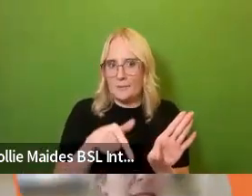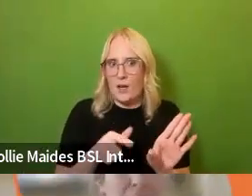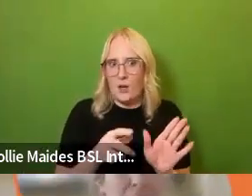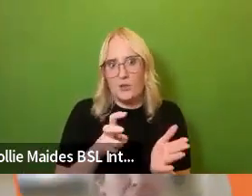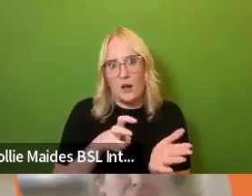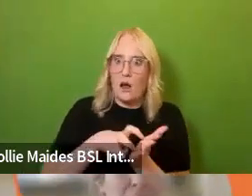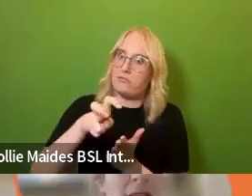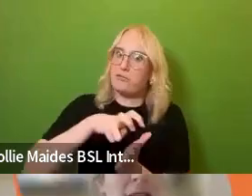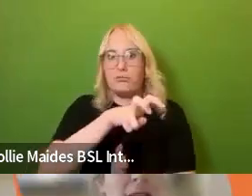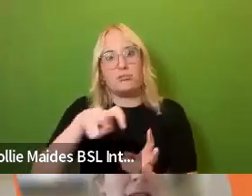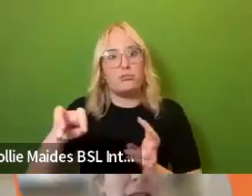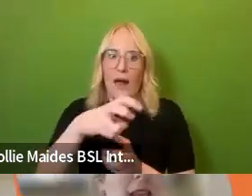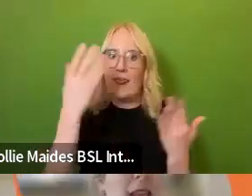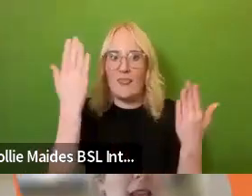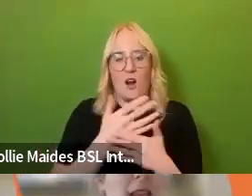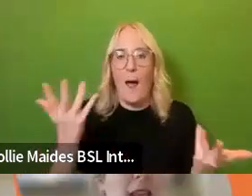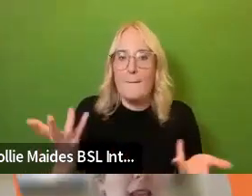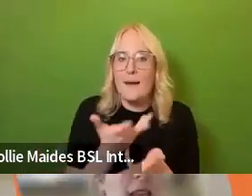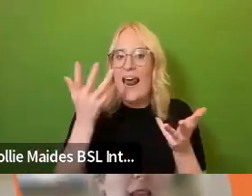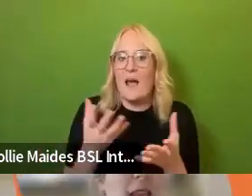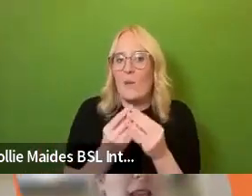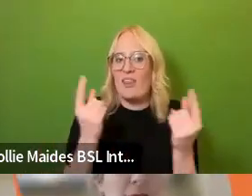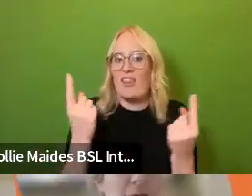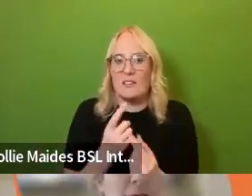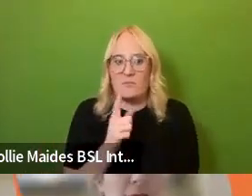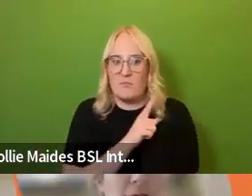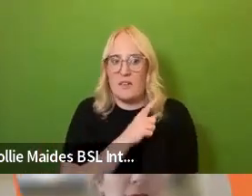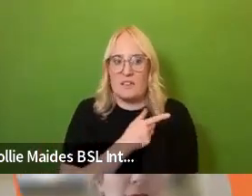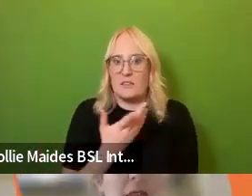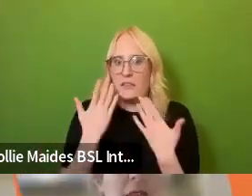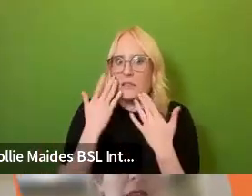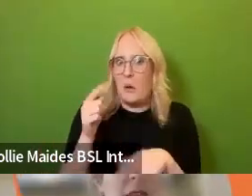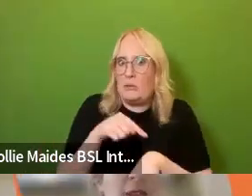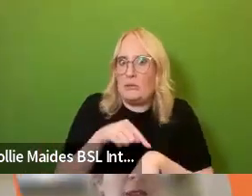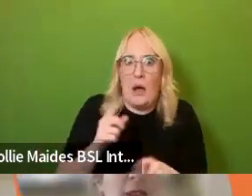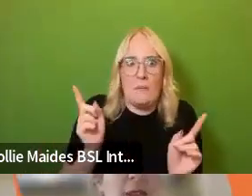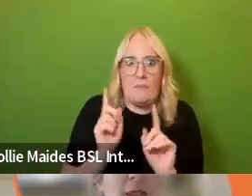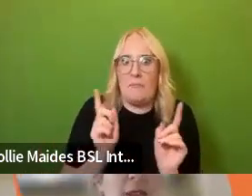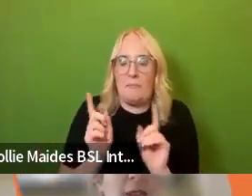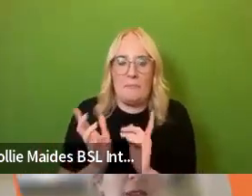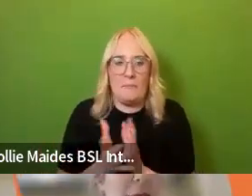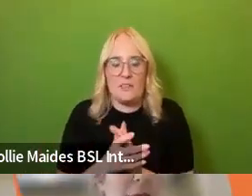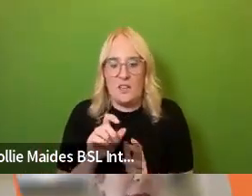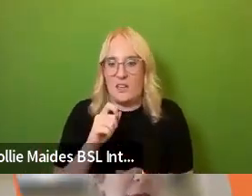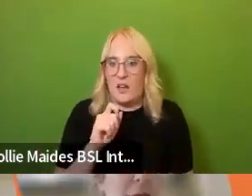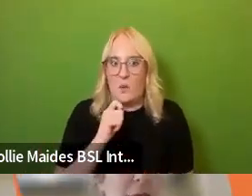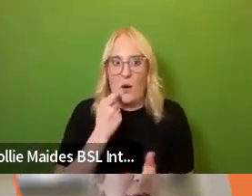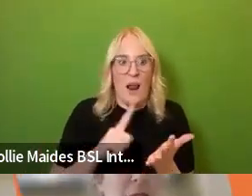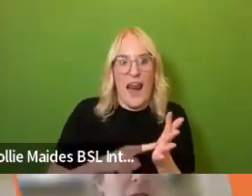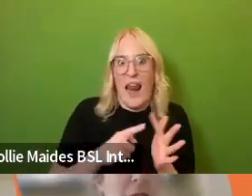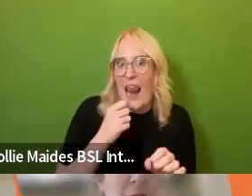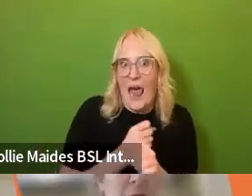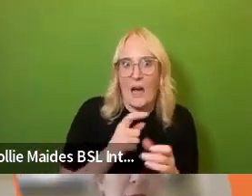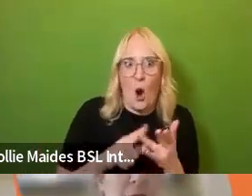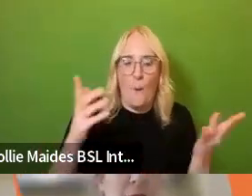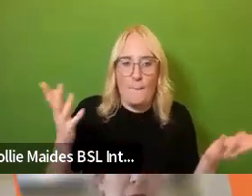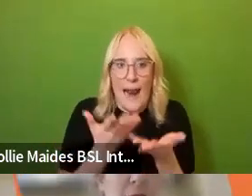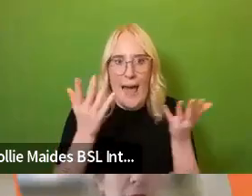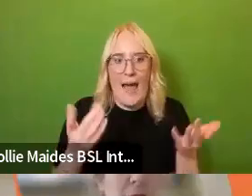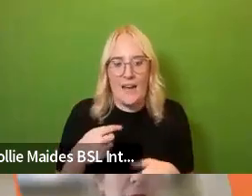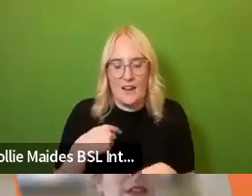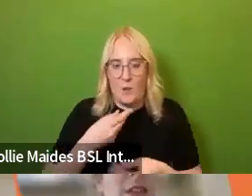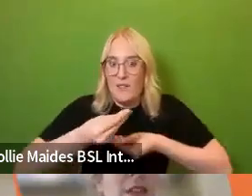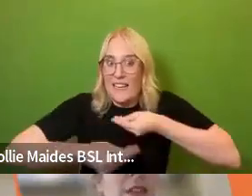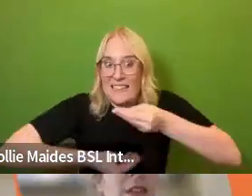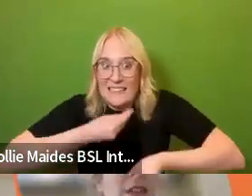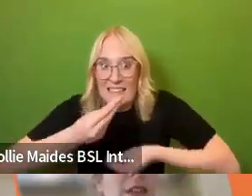night and play because they hadn't really got any concept of time, and so they would get their Lego out in the middle of the night, and I'd have to go in there and